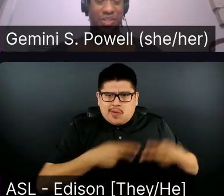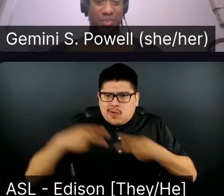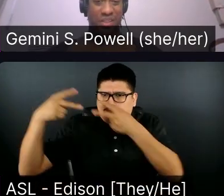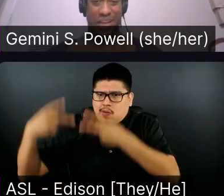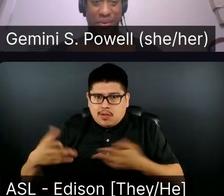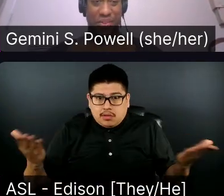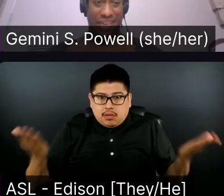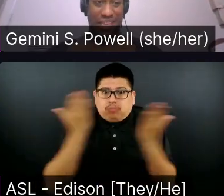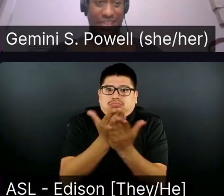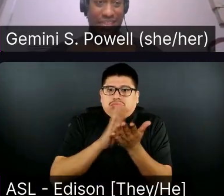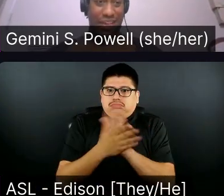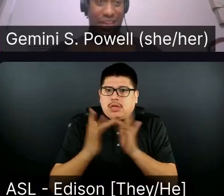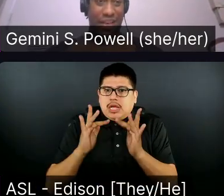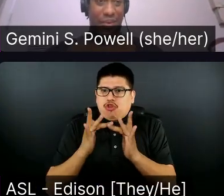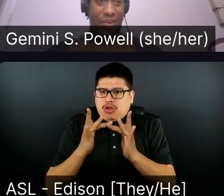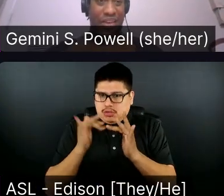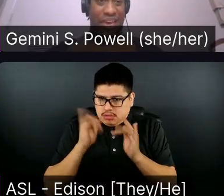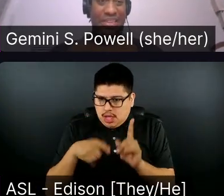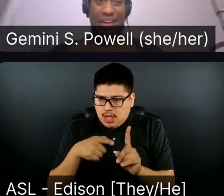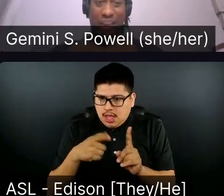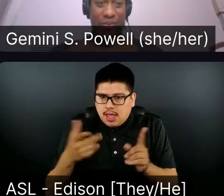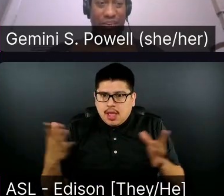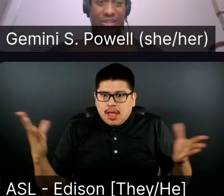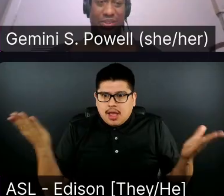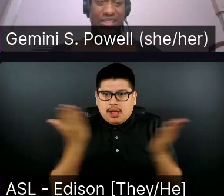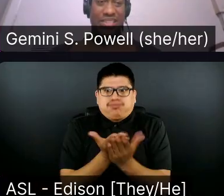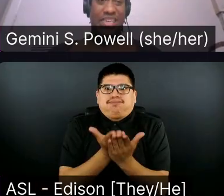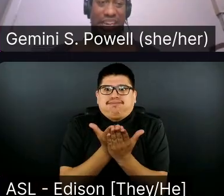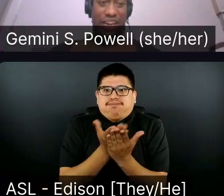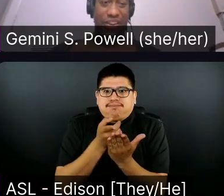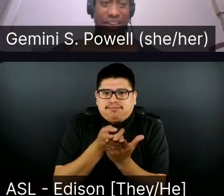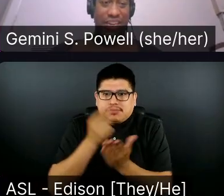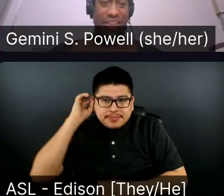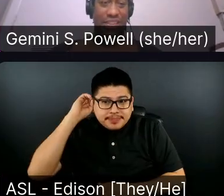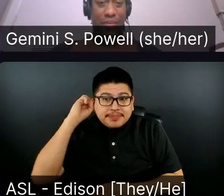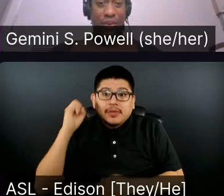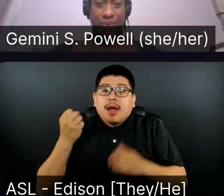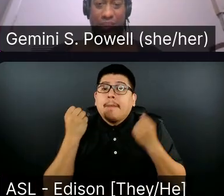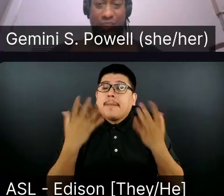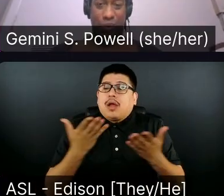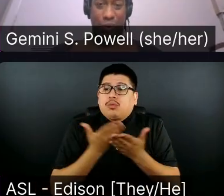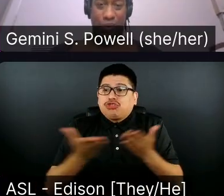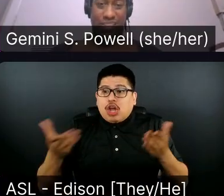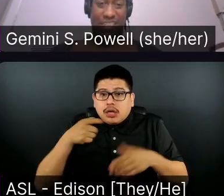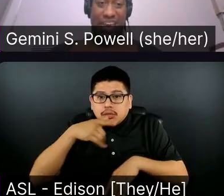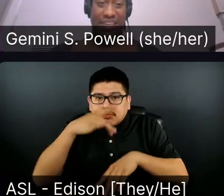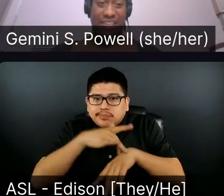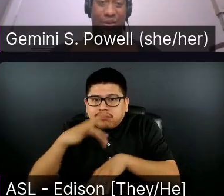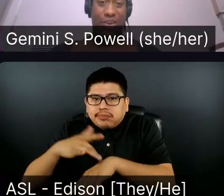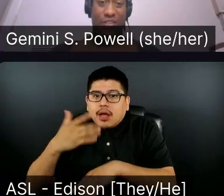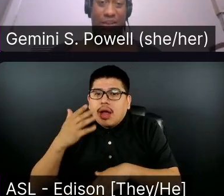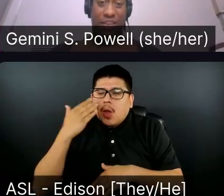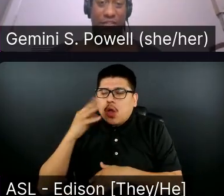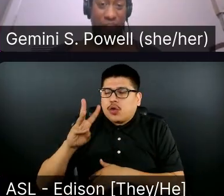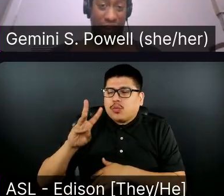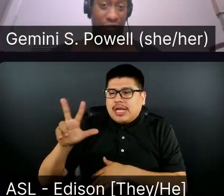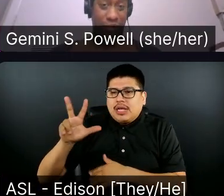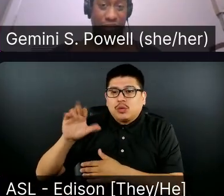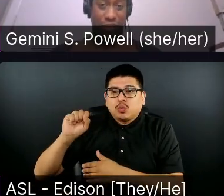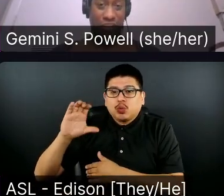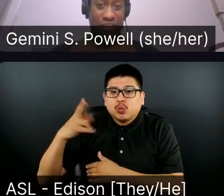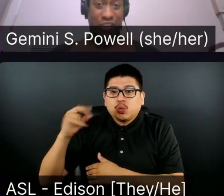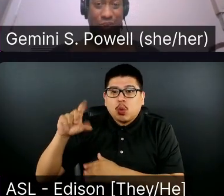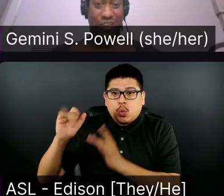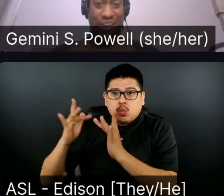in conjunction with other things. We've got a ton of resources here. W3 Schools is actually one of my